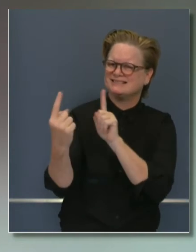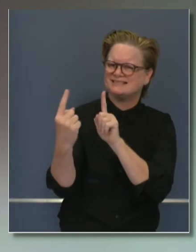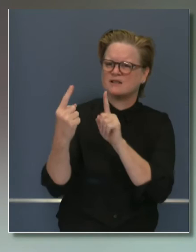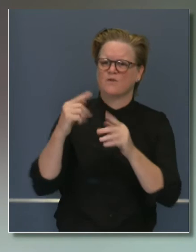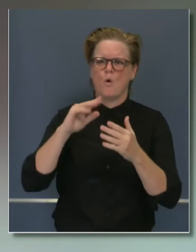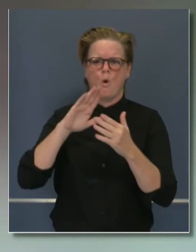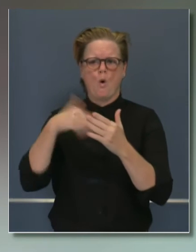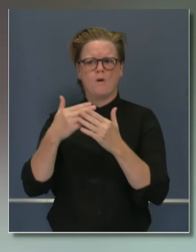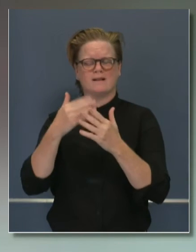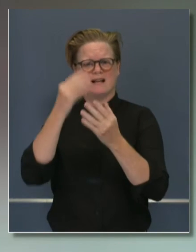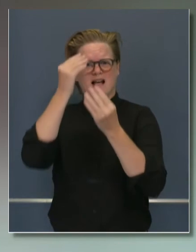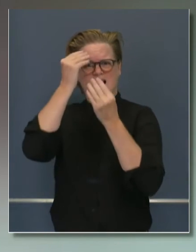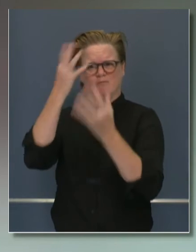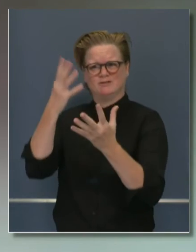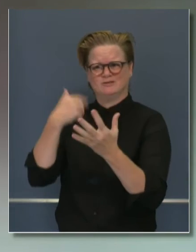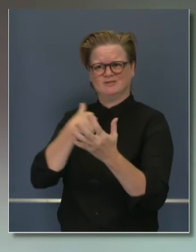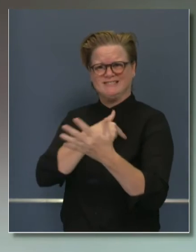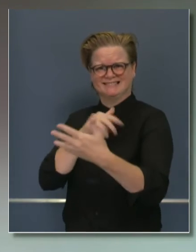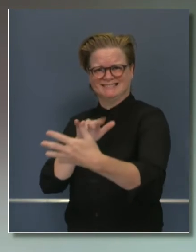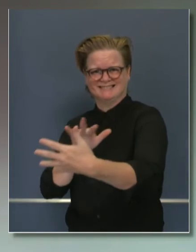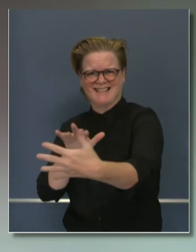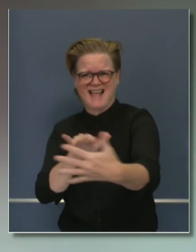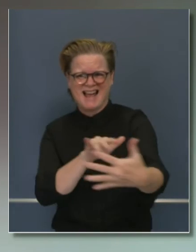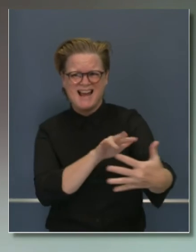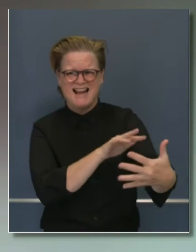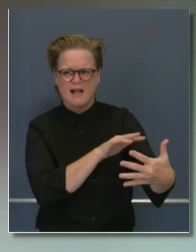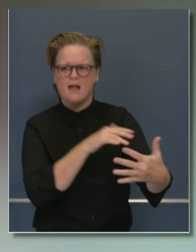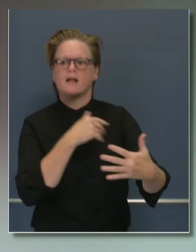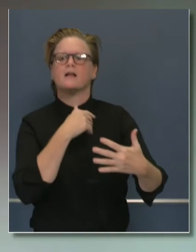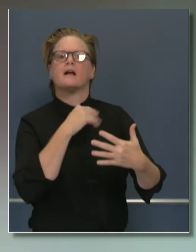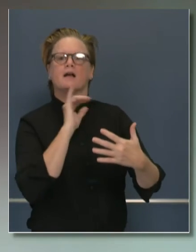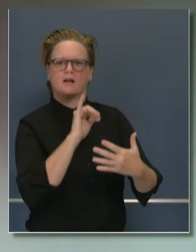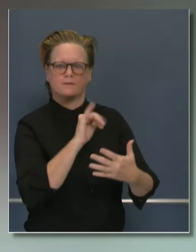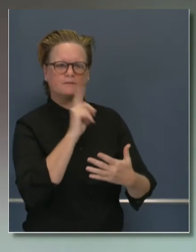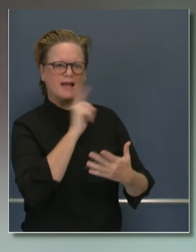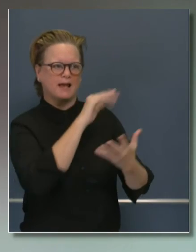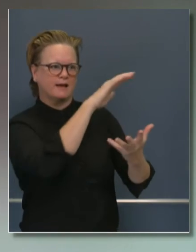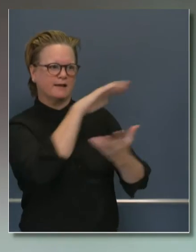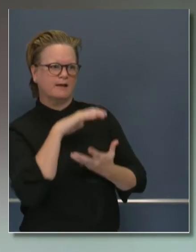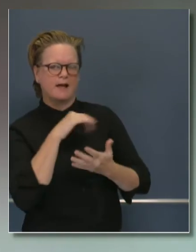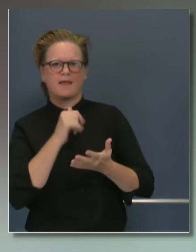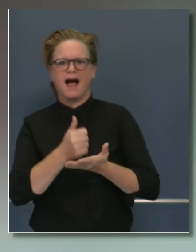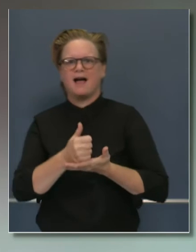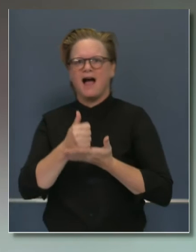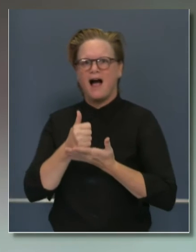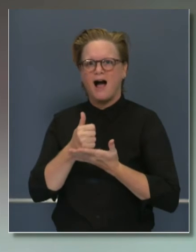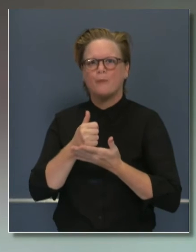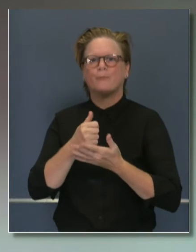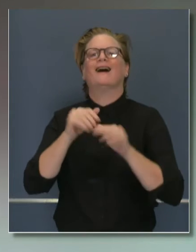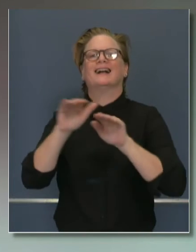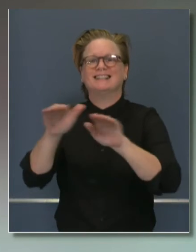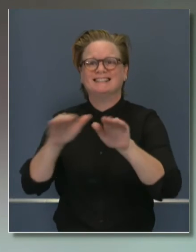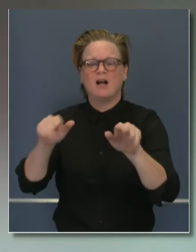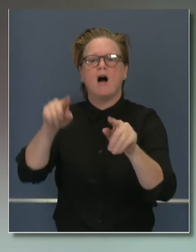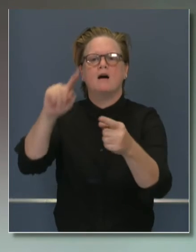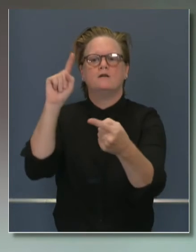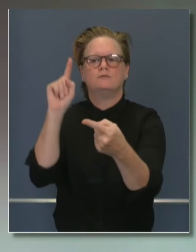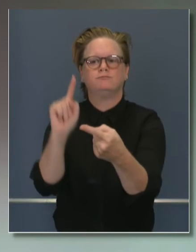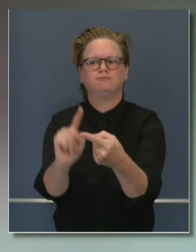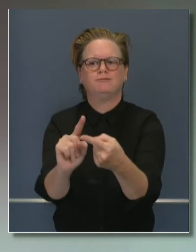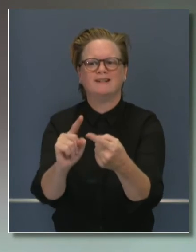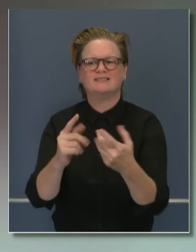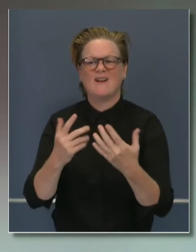celebrate and do certain things that allow transmission to go pretty quickly. I say that COVID goes from 0 to